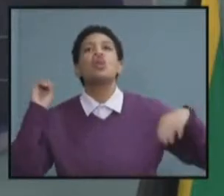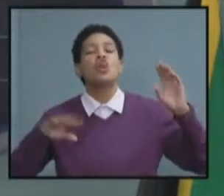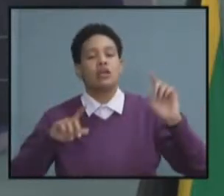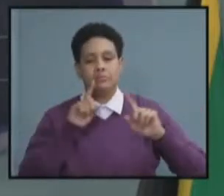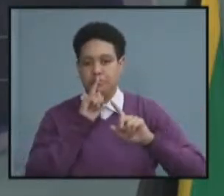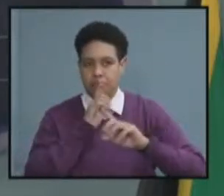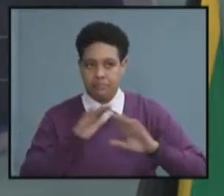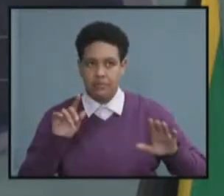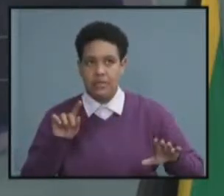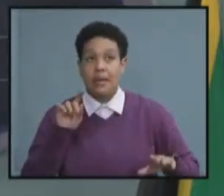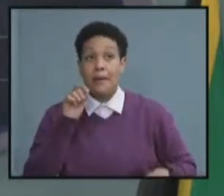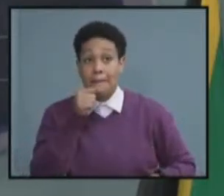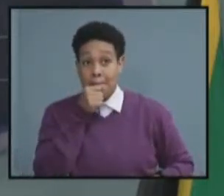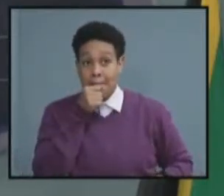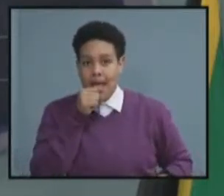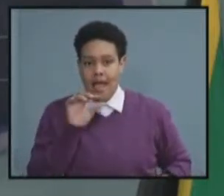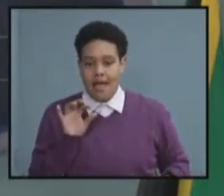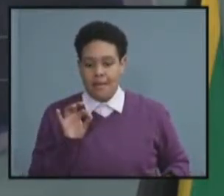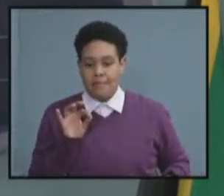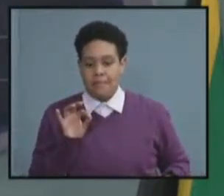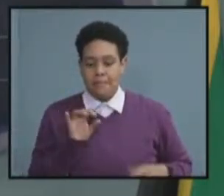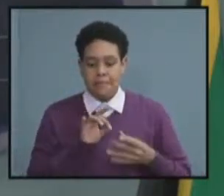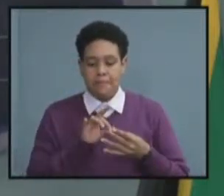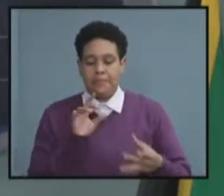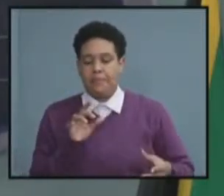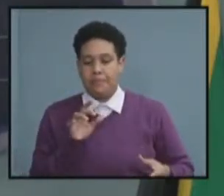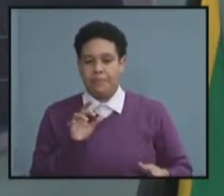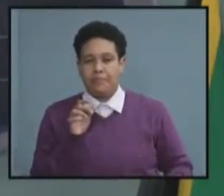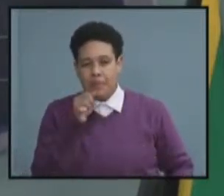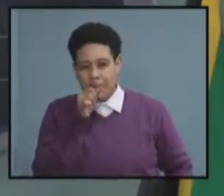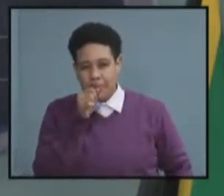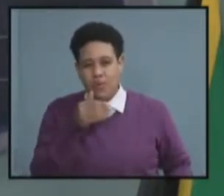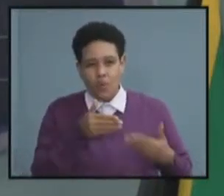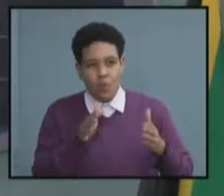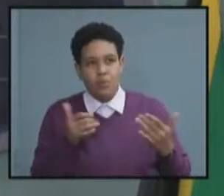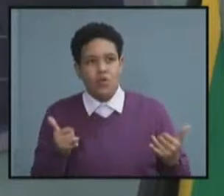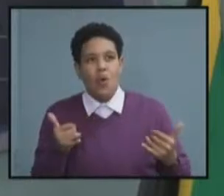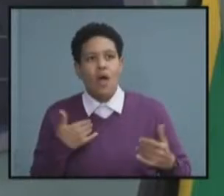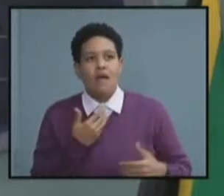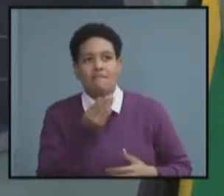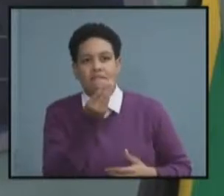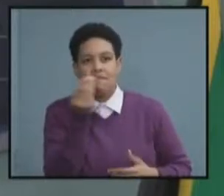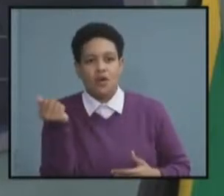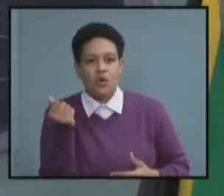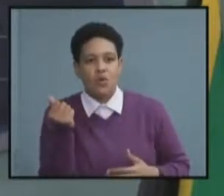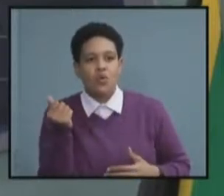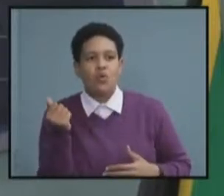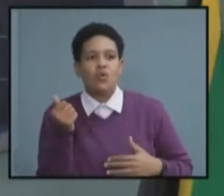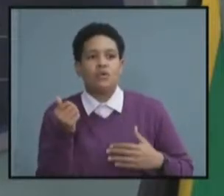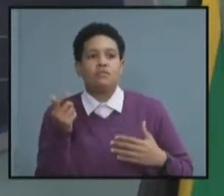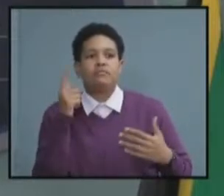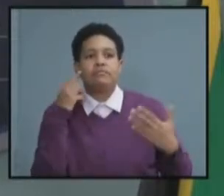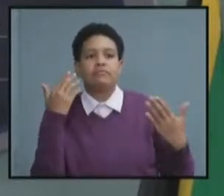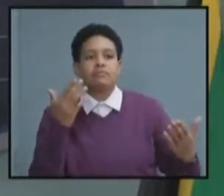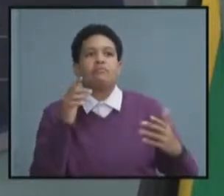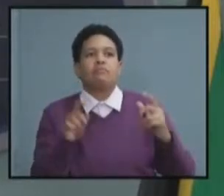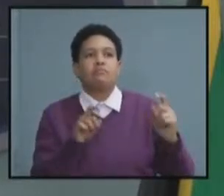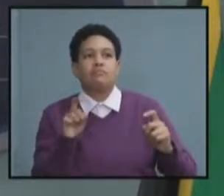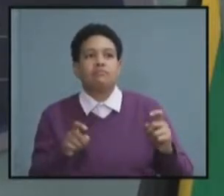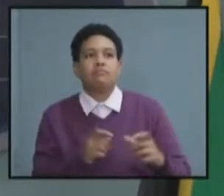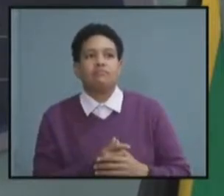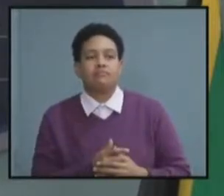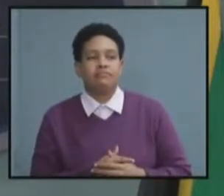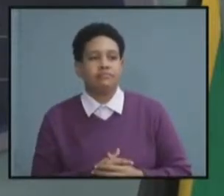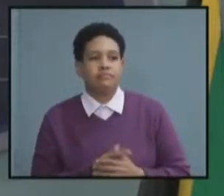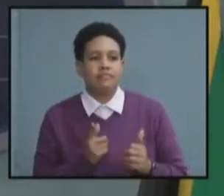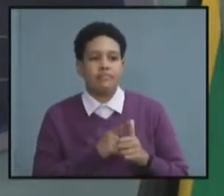are unmuting their mics, and we now have a few on for questions.